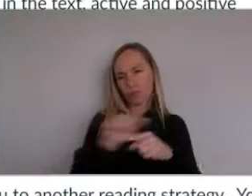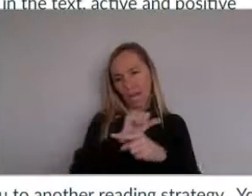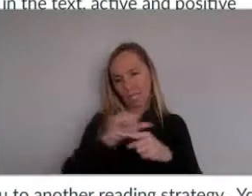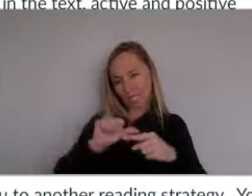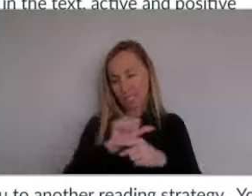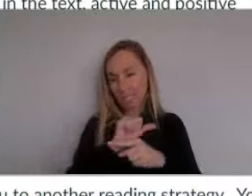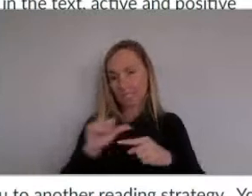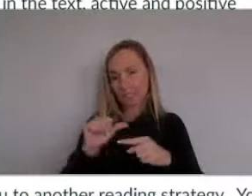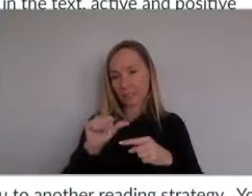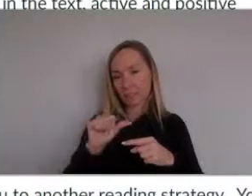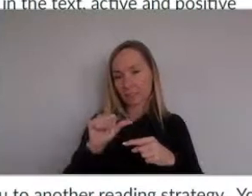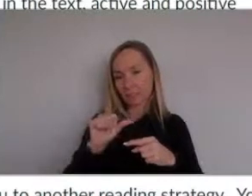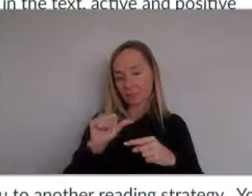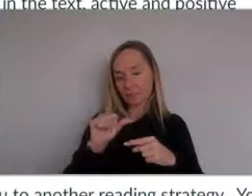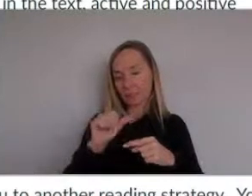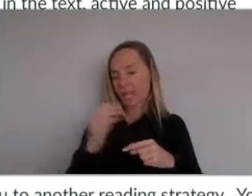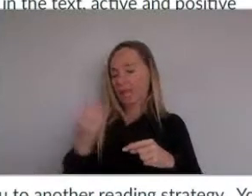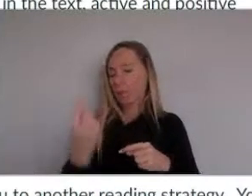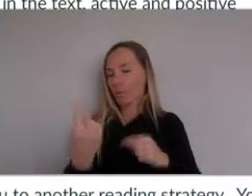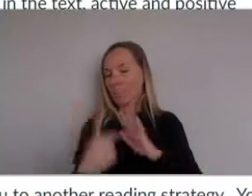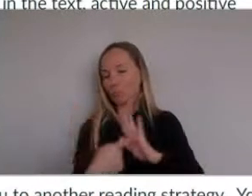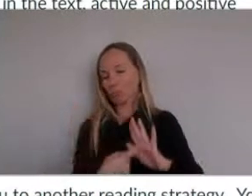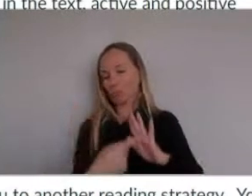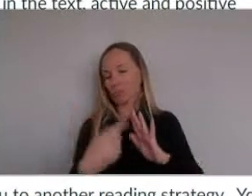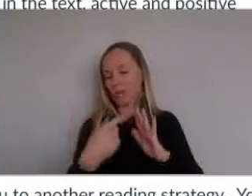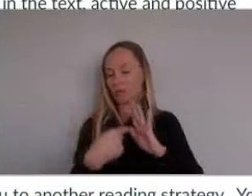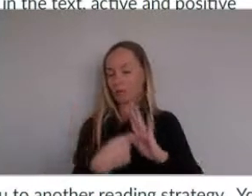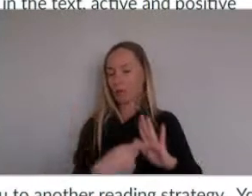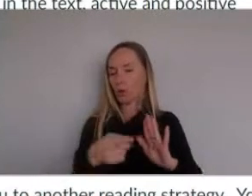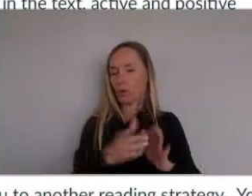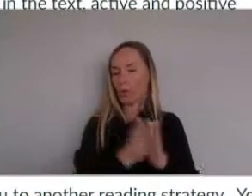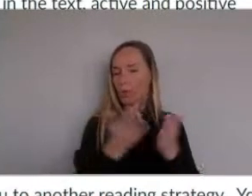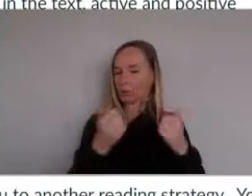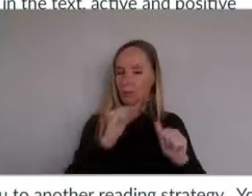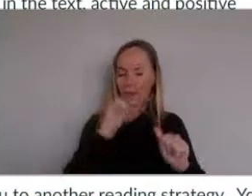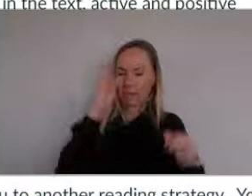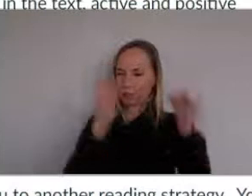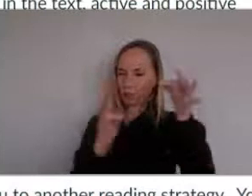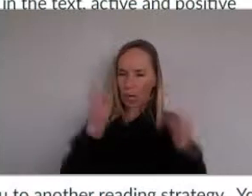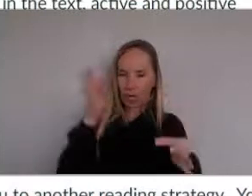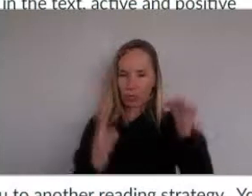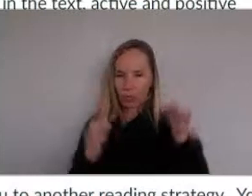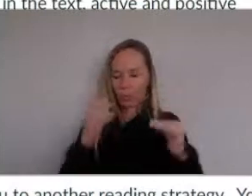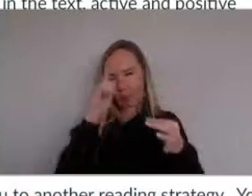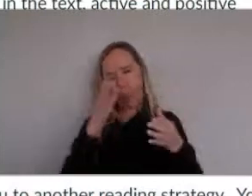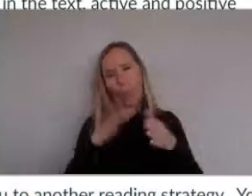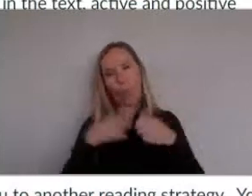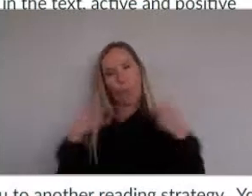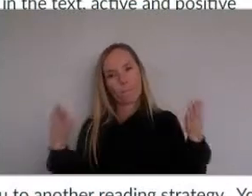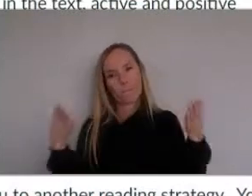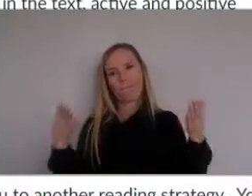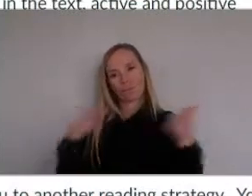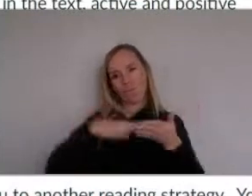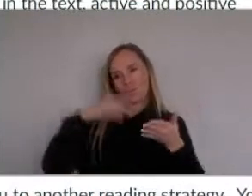practices, or the ones that are presented in the text. So try not to be judgmental, and be open